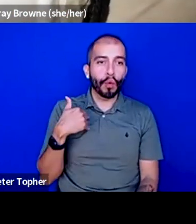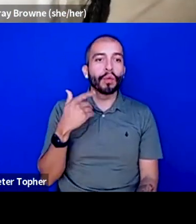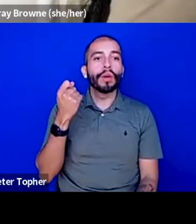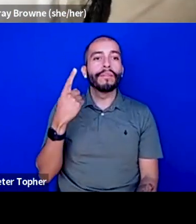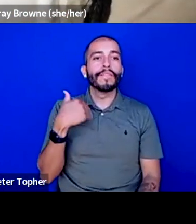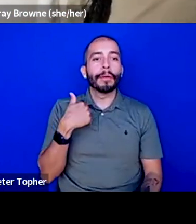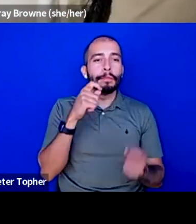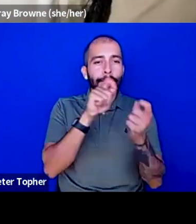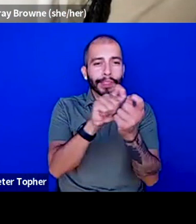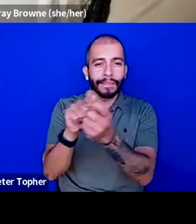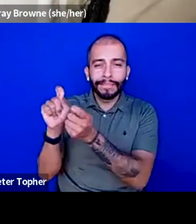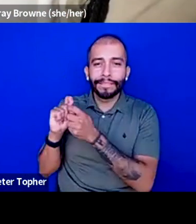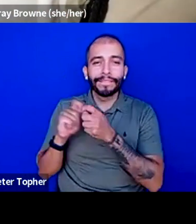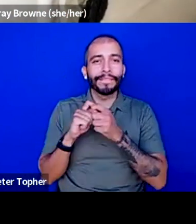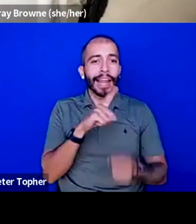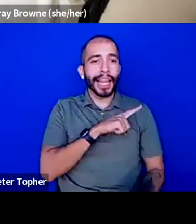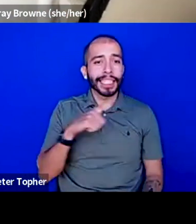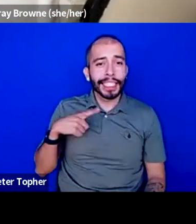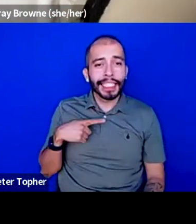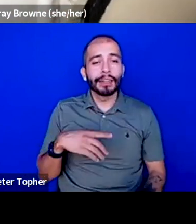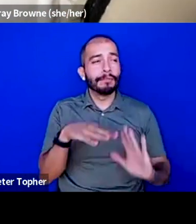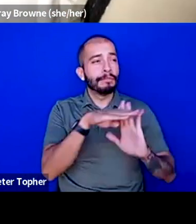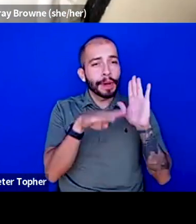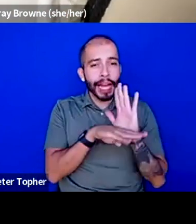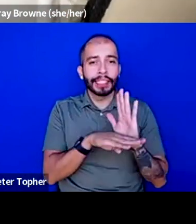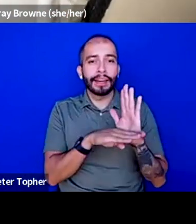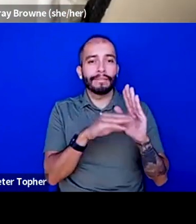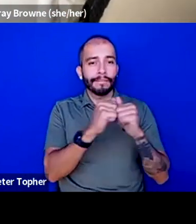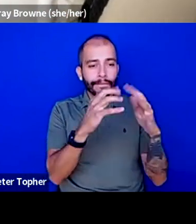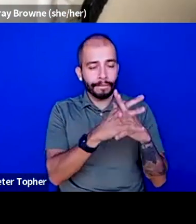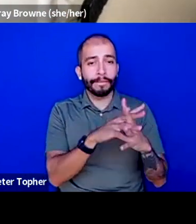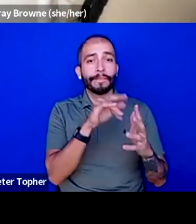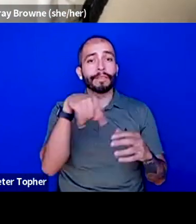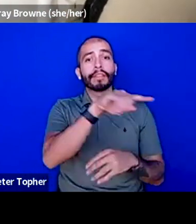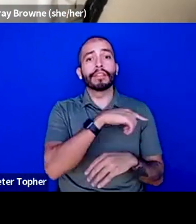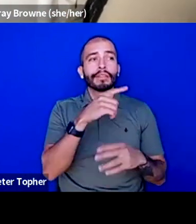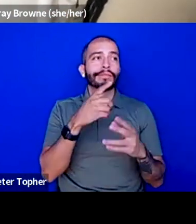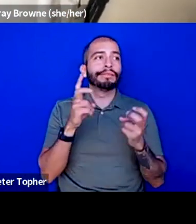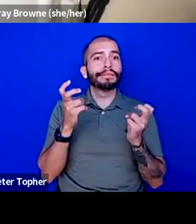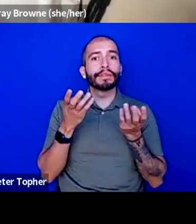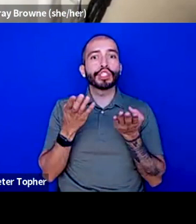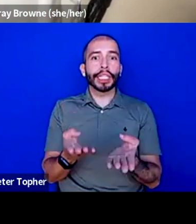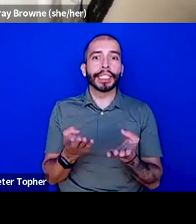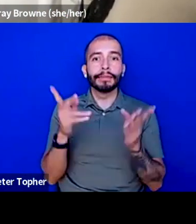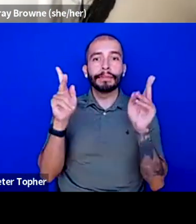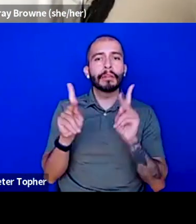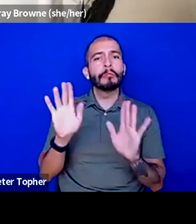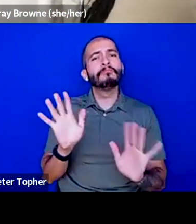that suggest students shouldn't have to disclose certain things in order to get access and space in a classroom.